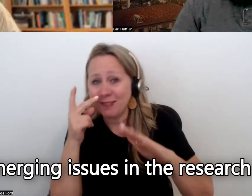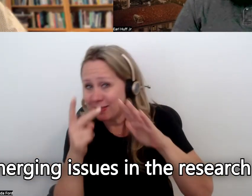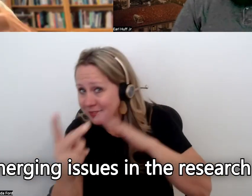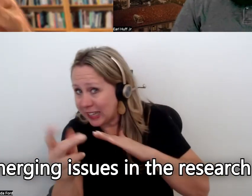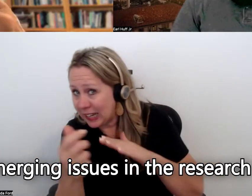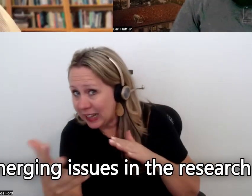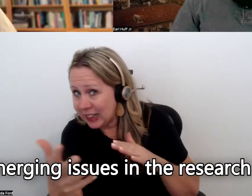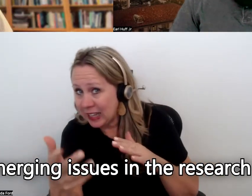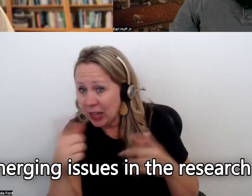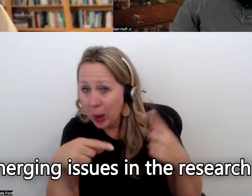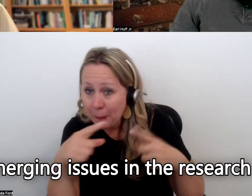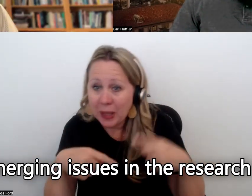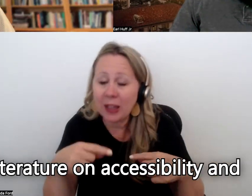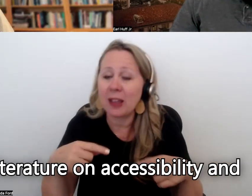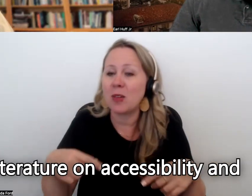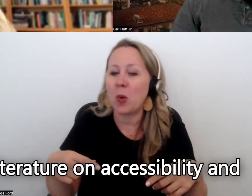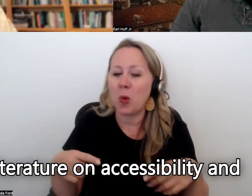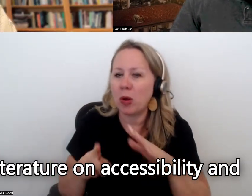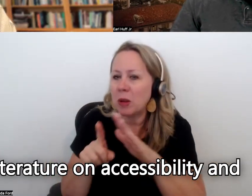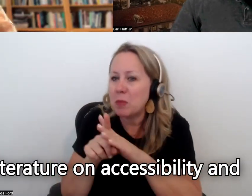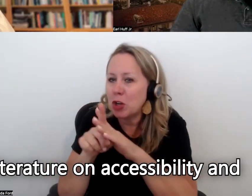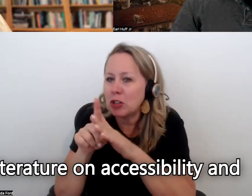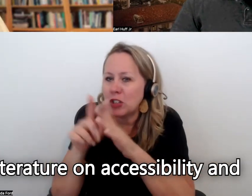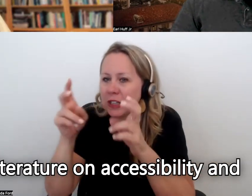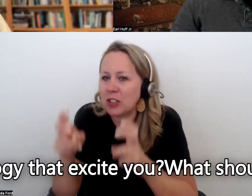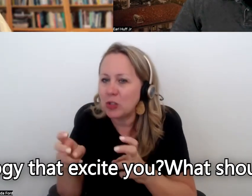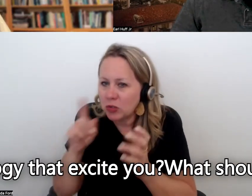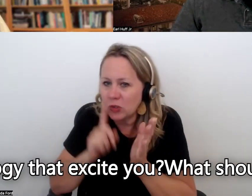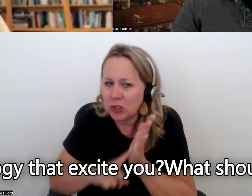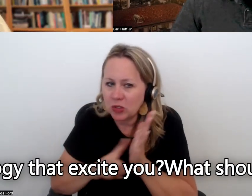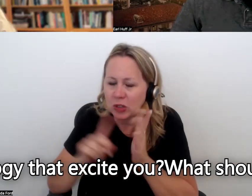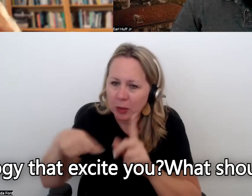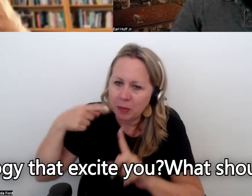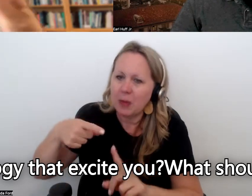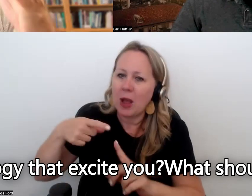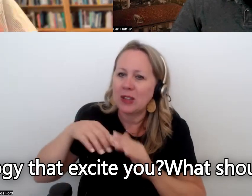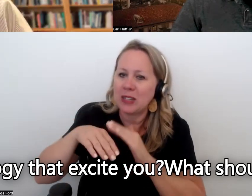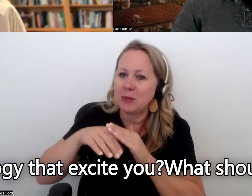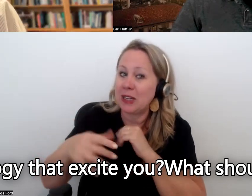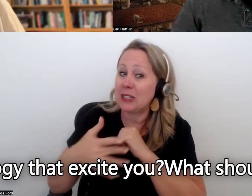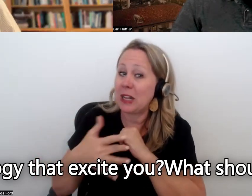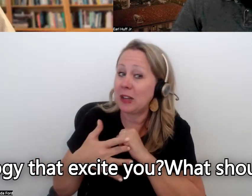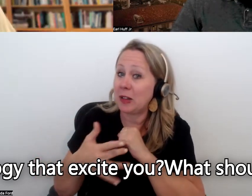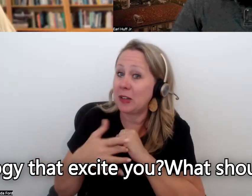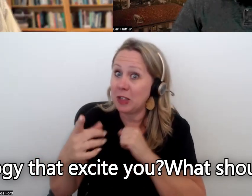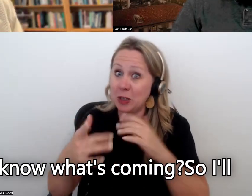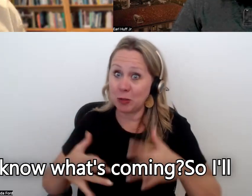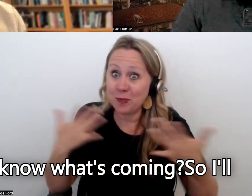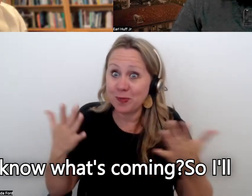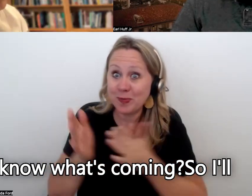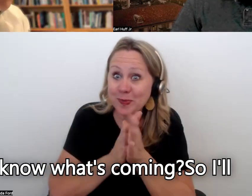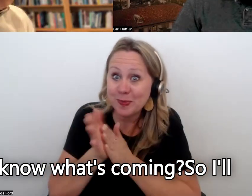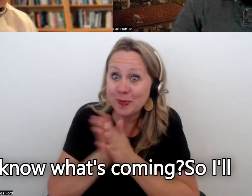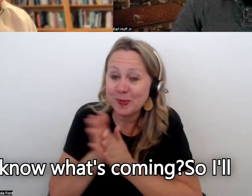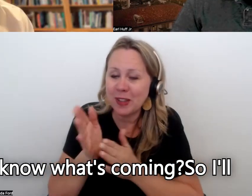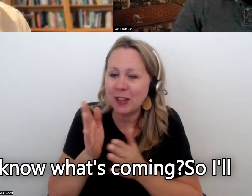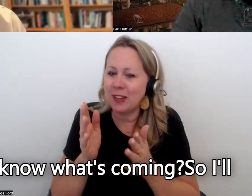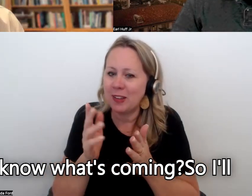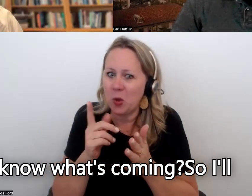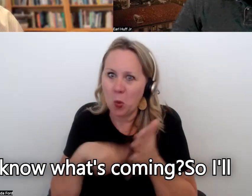are there emerging issues in the research literature on accessibility and technology that excite you? What should we know? What's